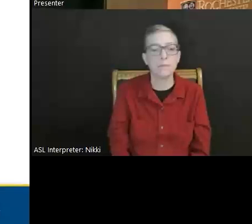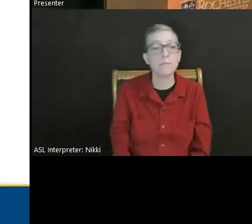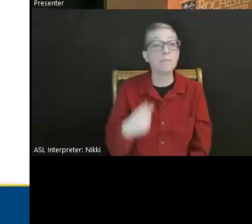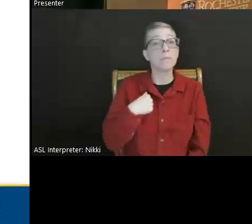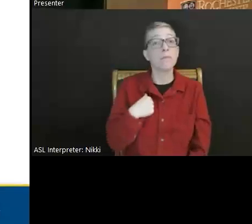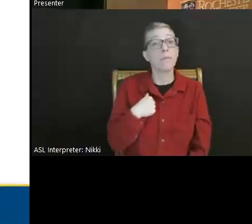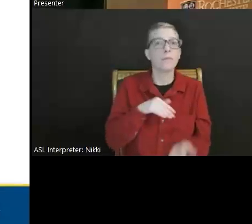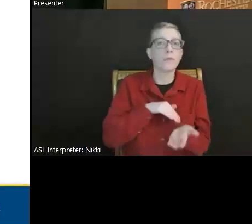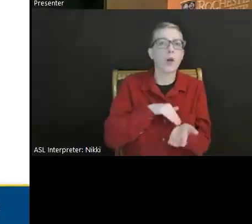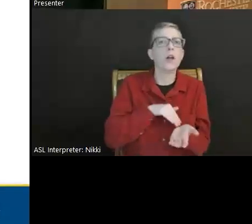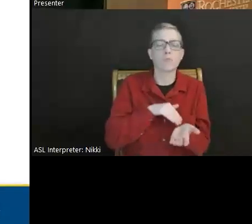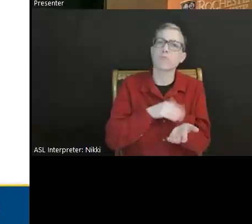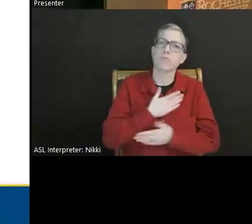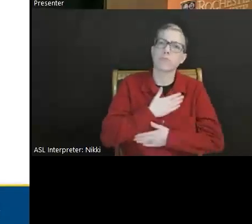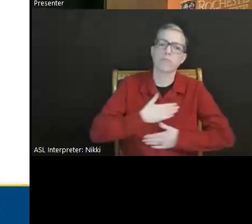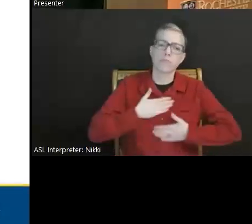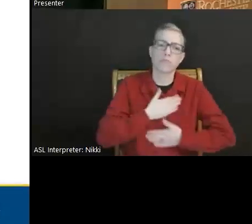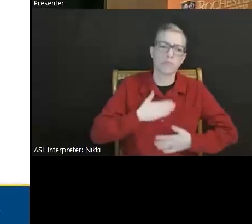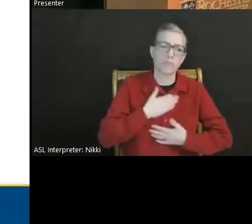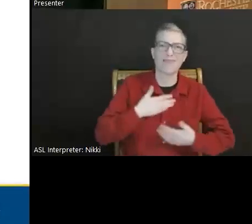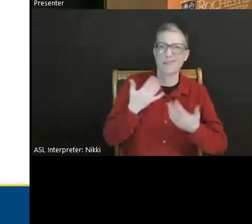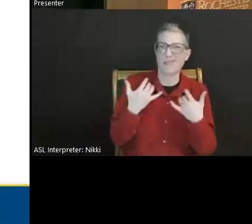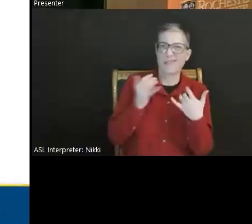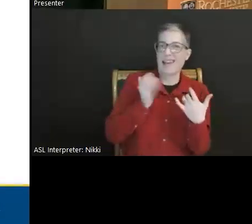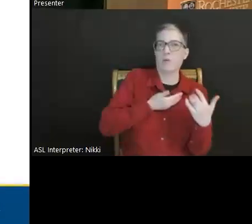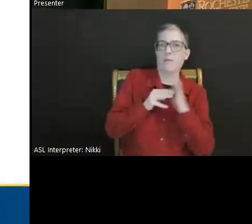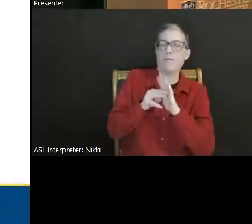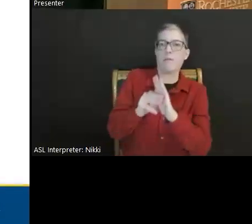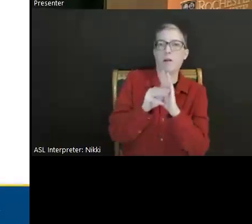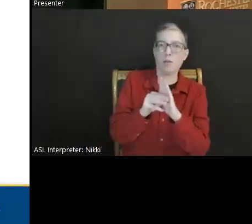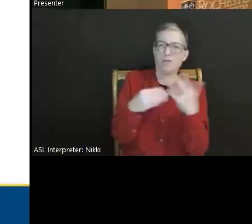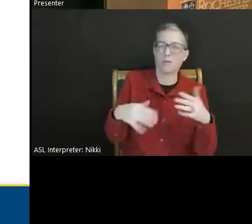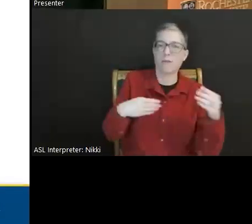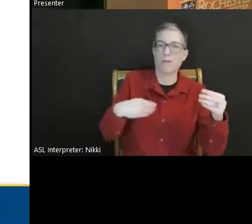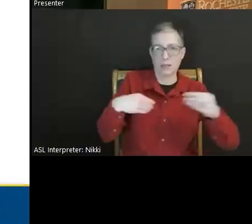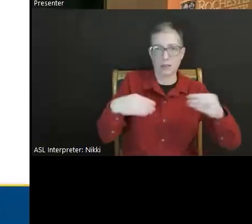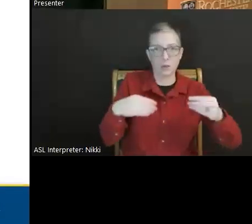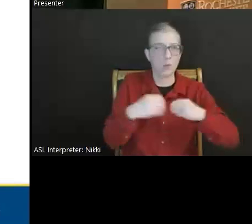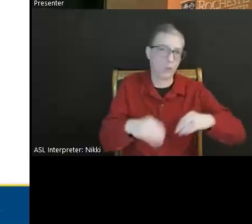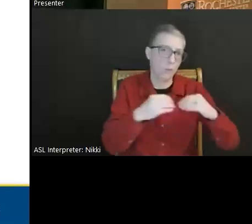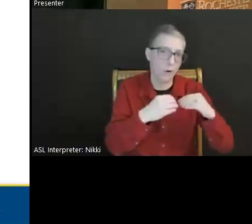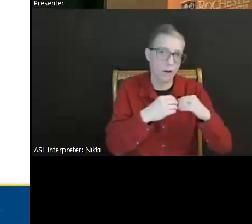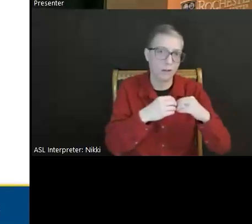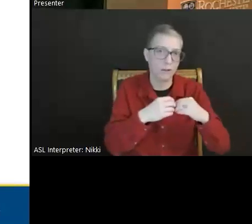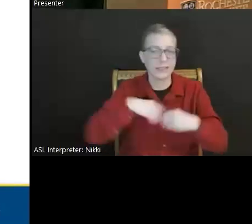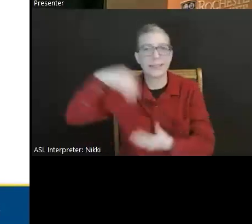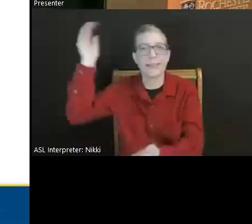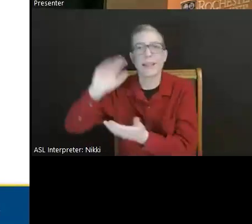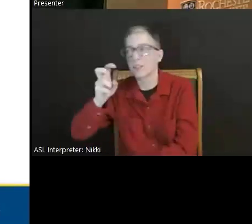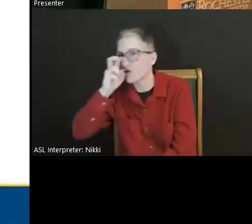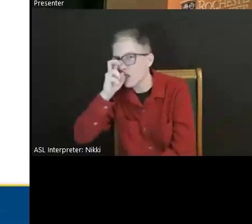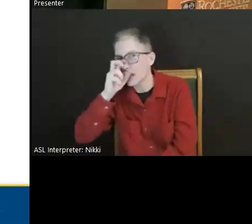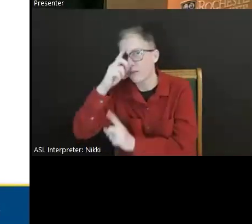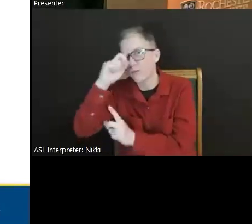the flexibility afforded by this model. It's less regimented with respect to timing and